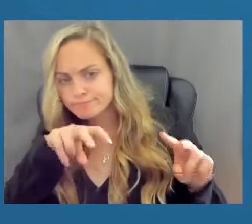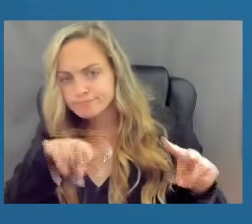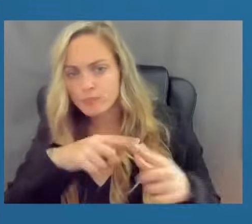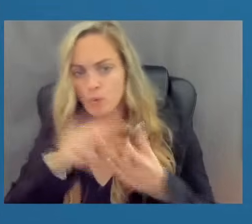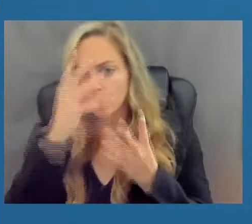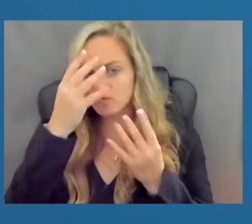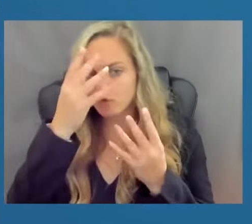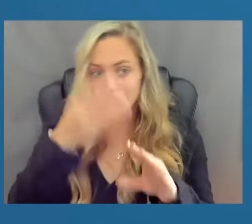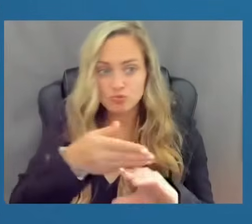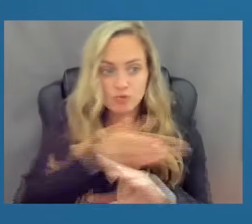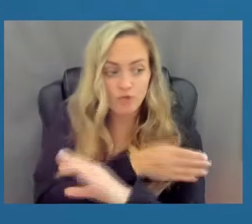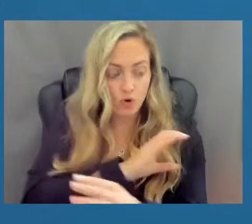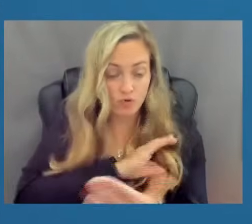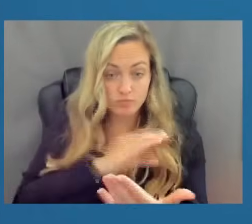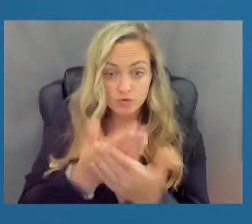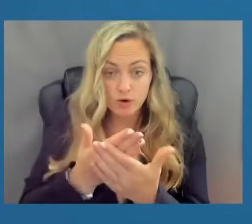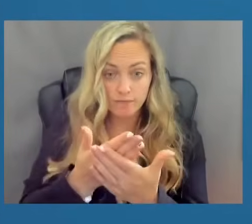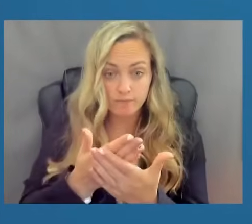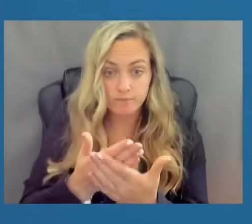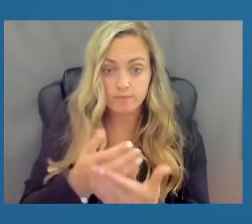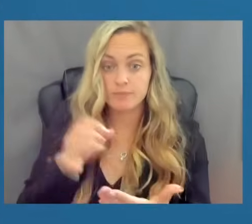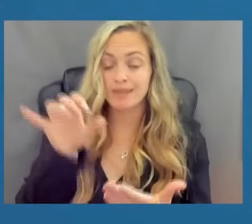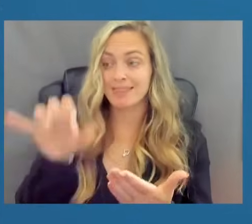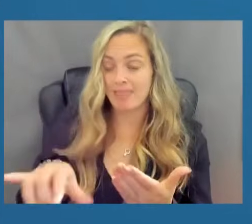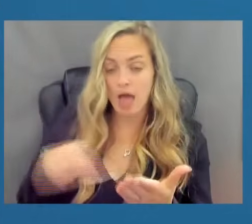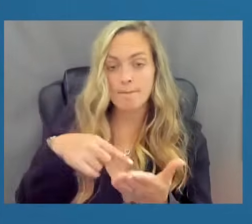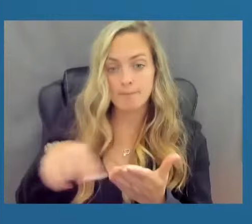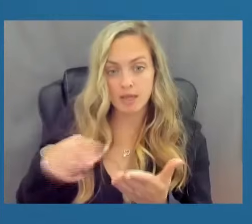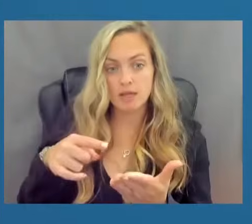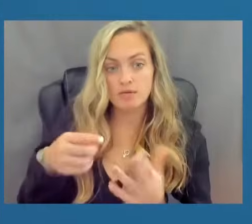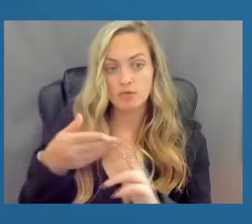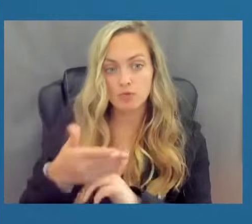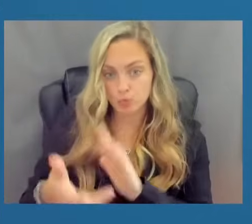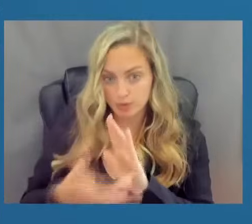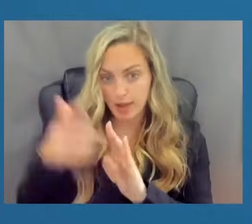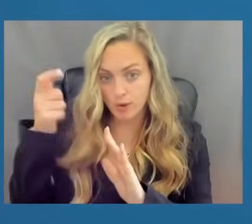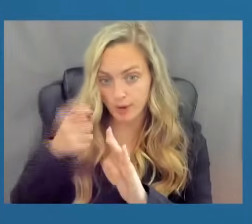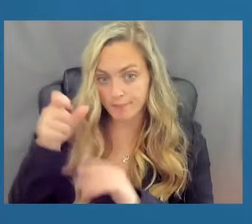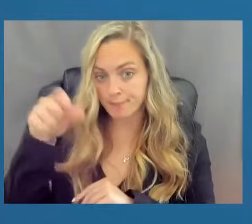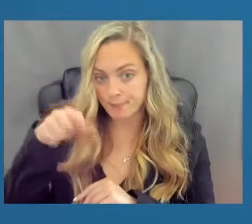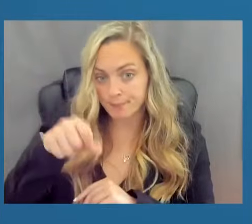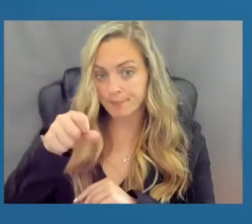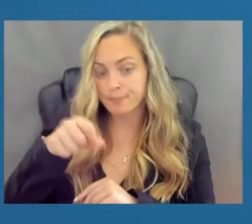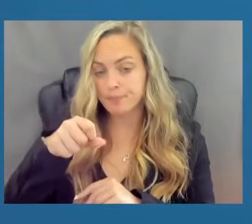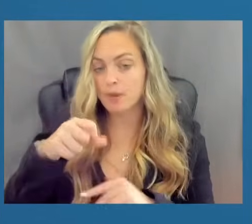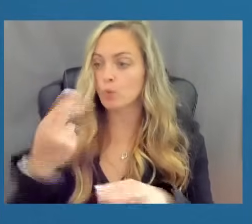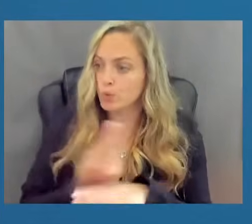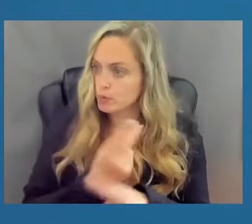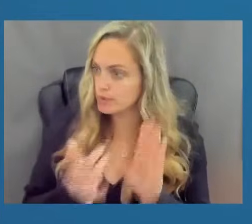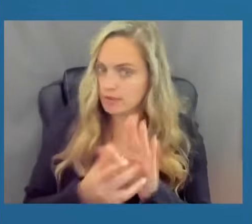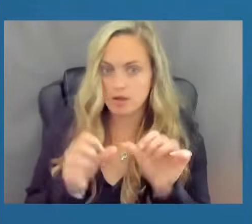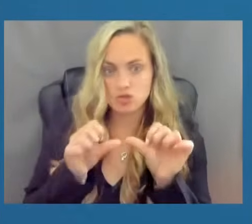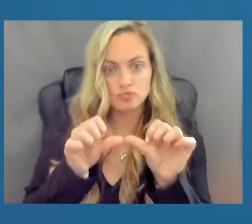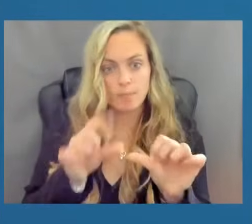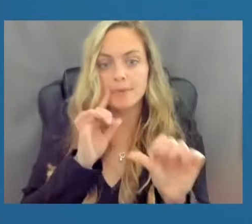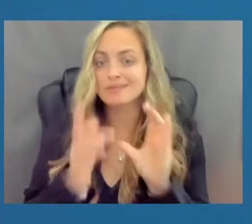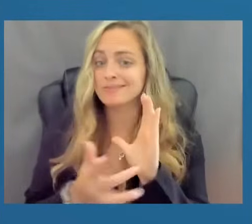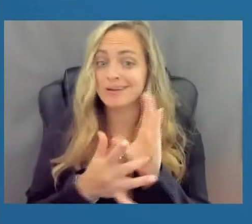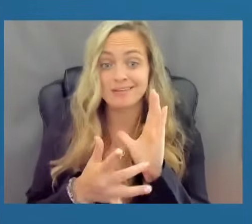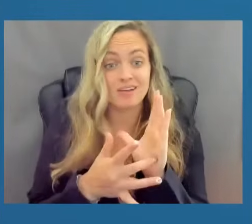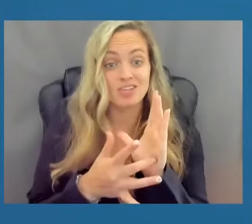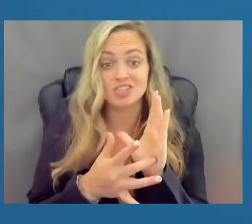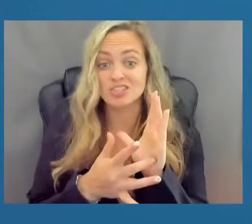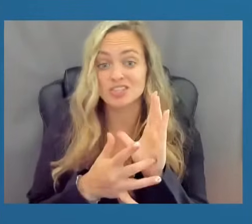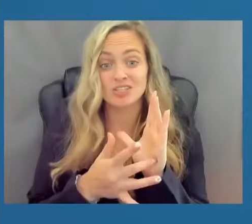before the officers even arrive. That was paid for through this tech grant. And we're going to continue to use technology because technology is the